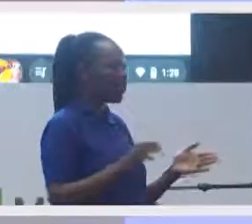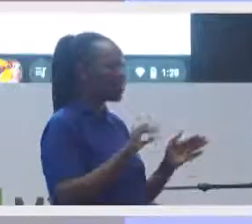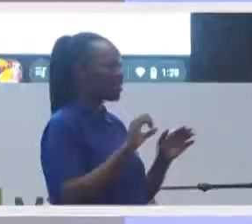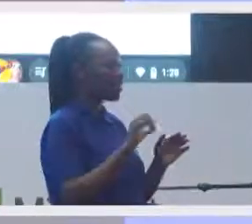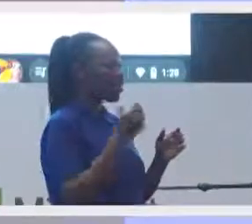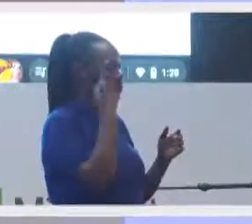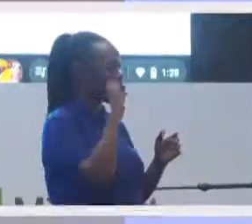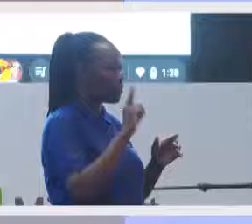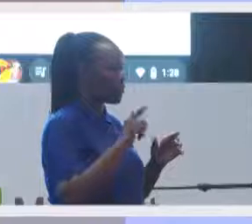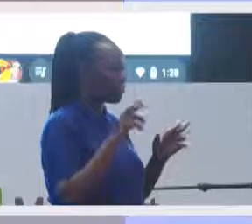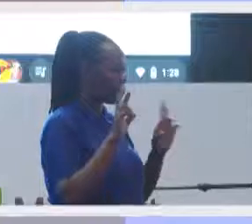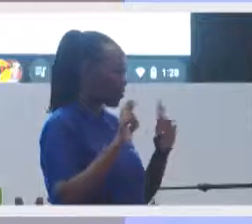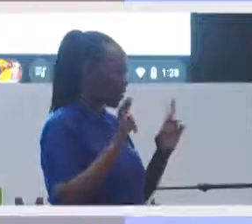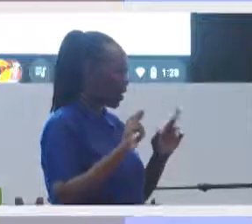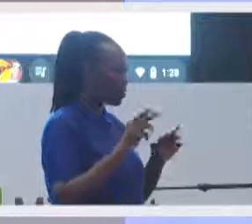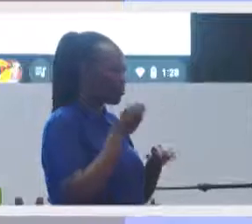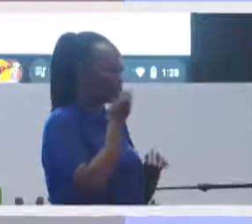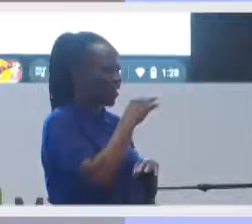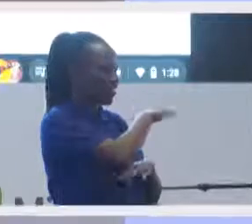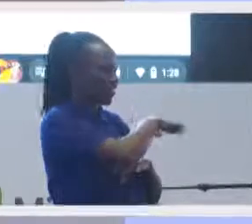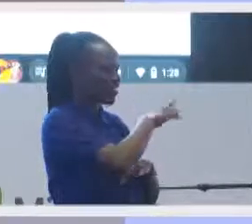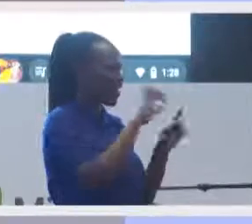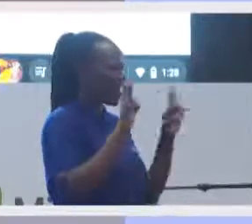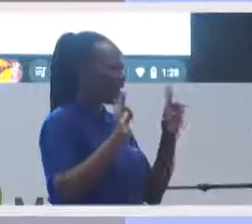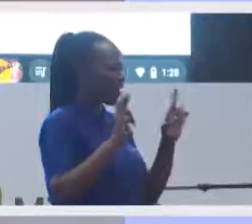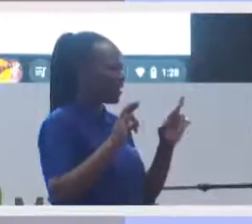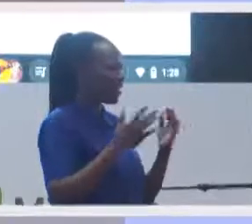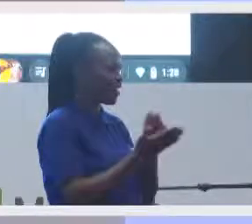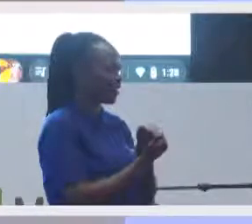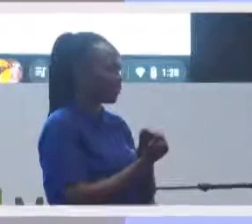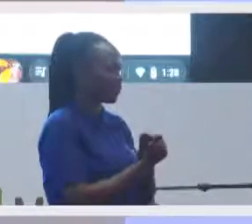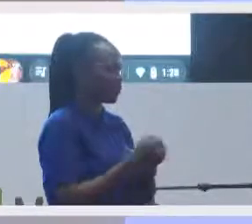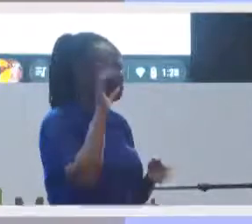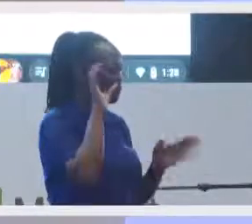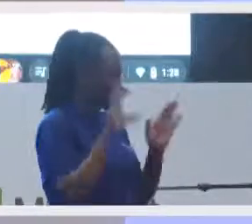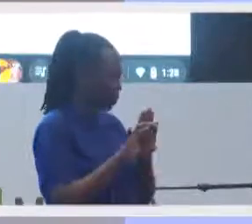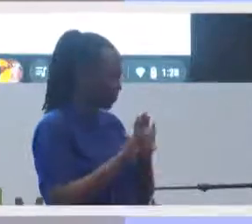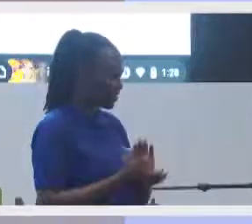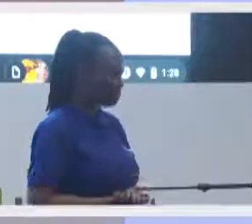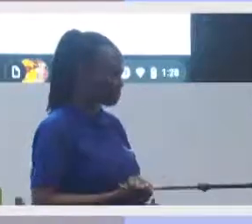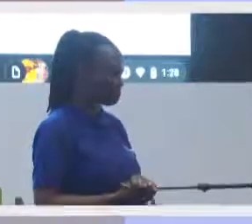reception banquet, rehearsal dinner, wedding reception. Image.